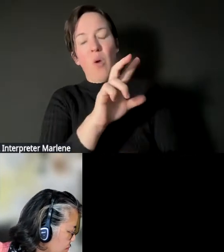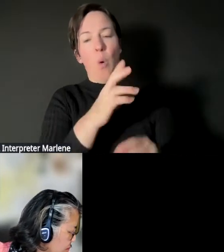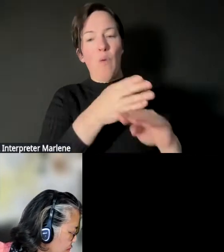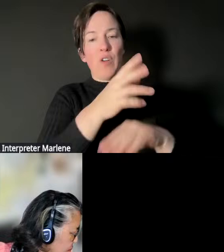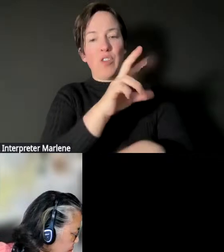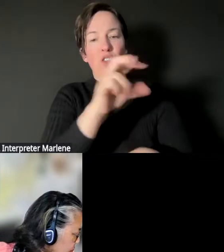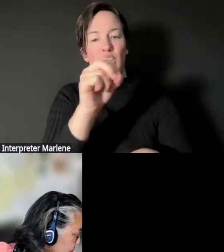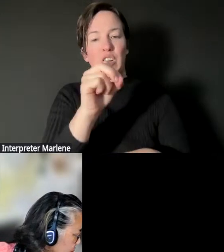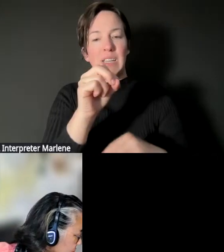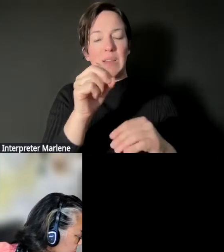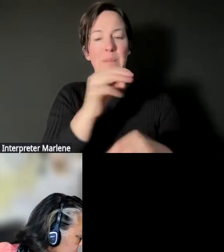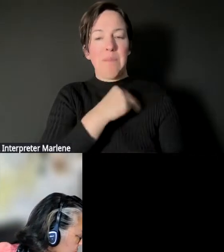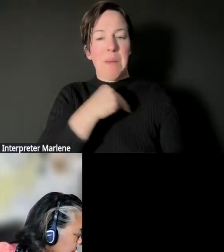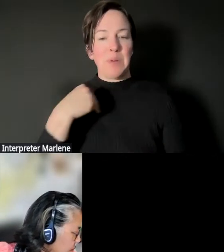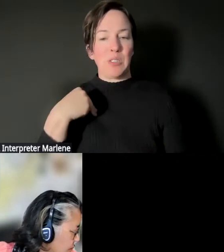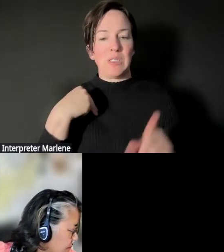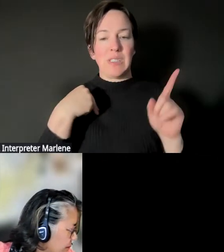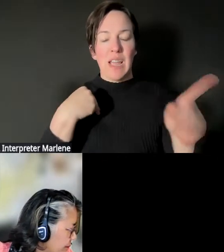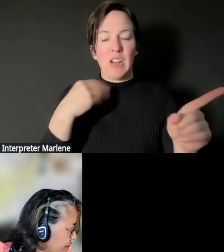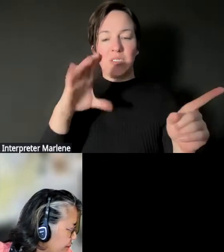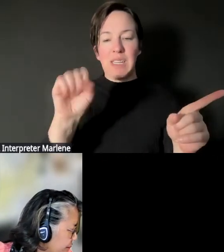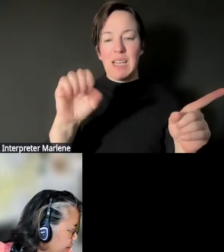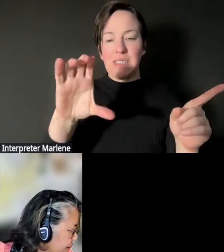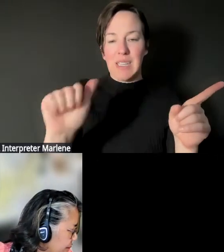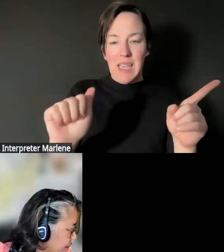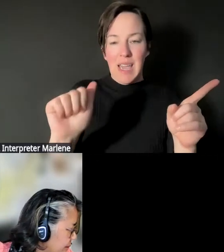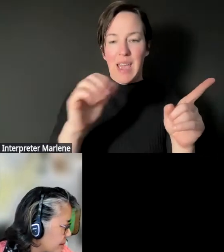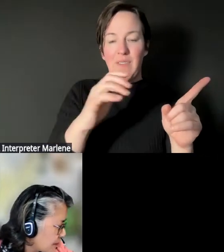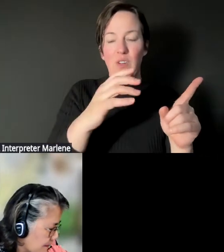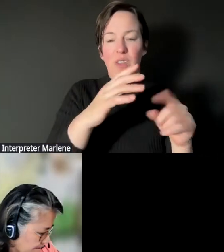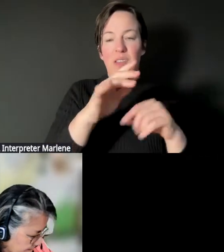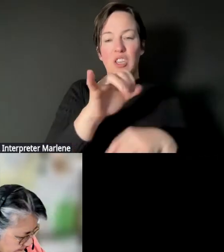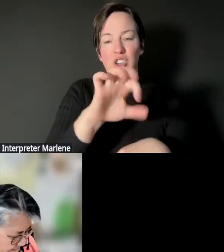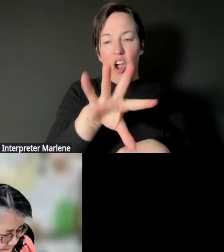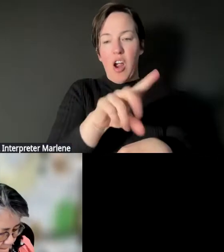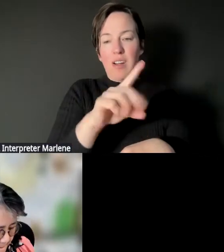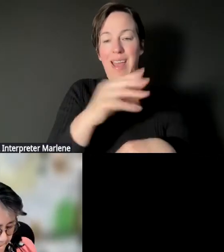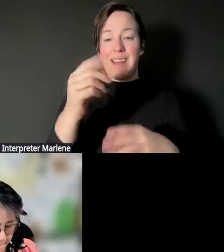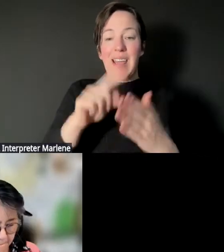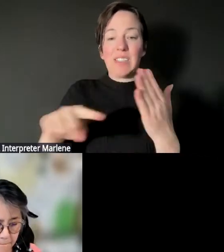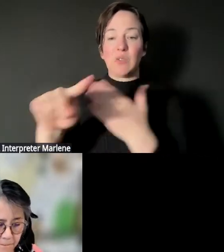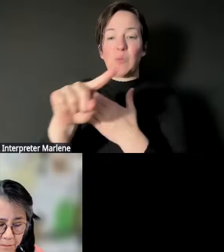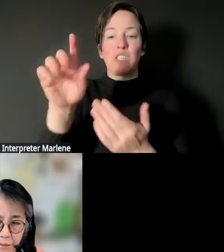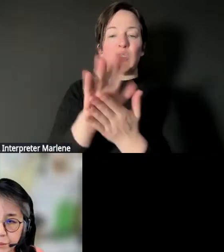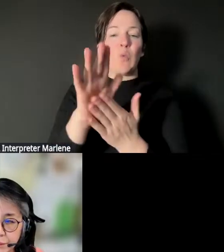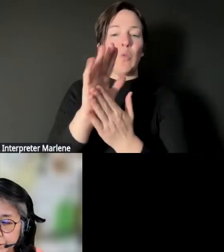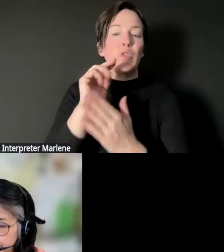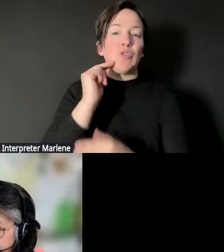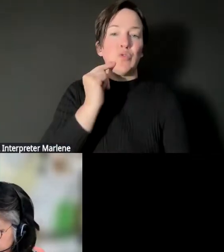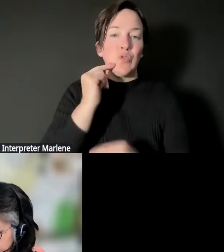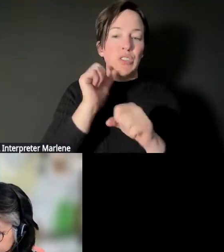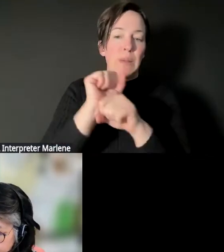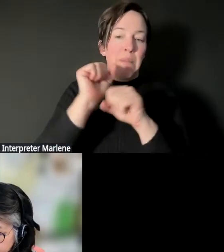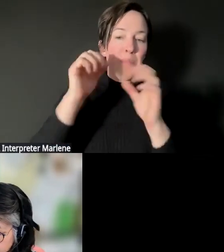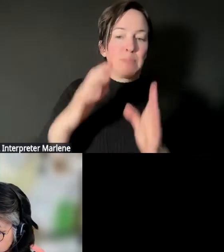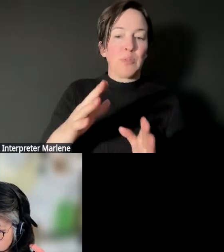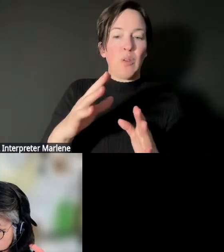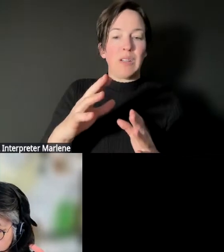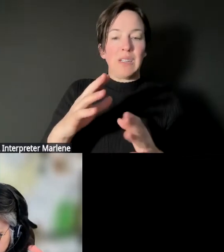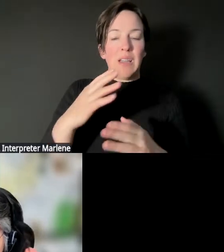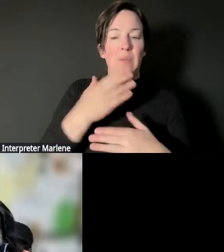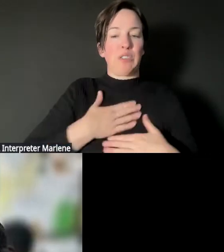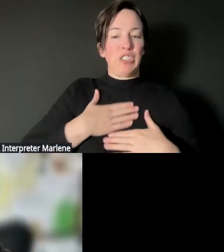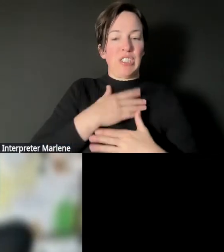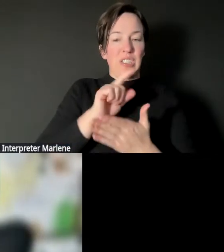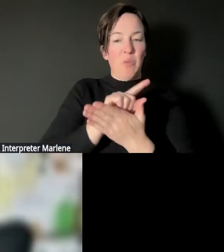yard. Next week is going to be School Nutrition Employee Week. So we have over 40 members there who help feed